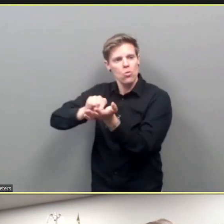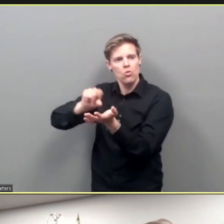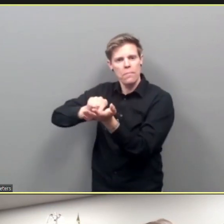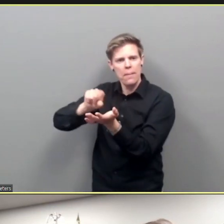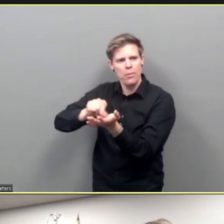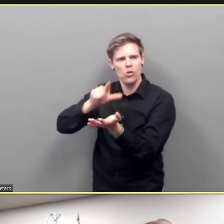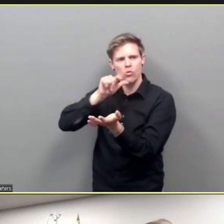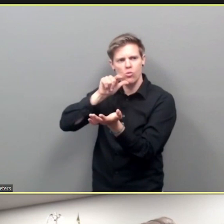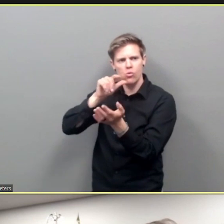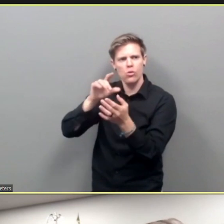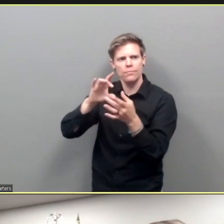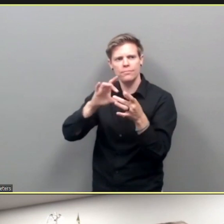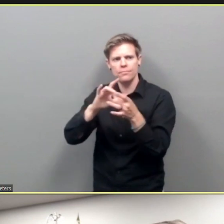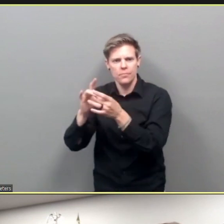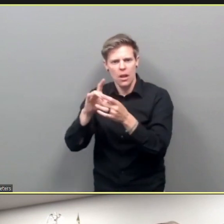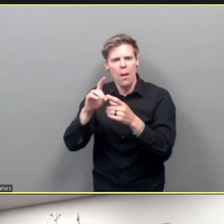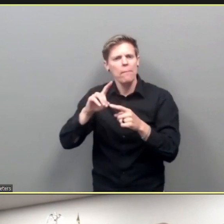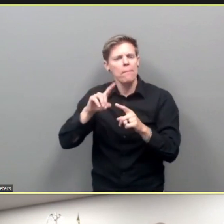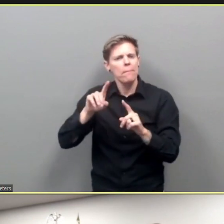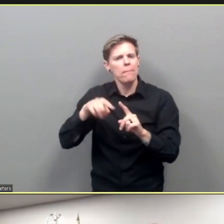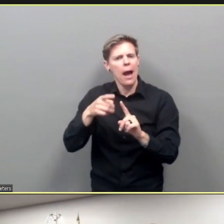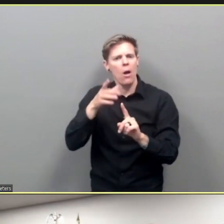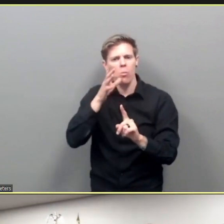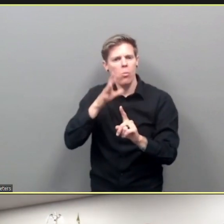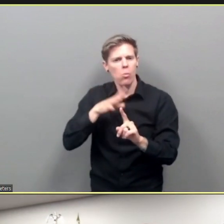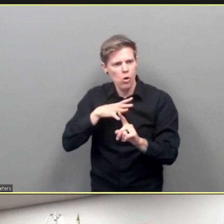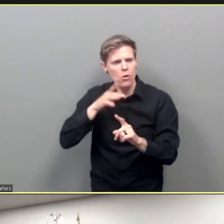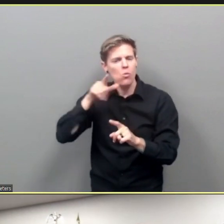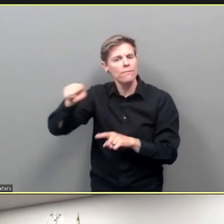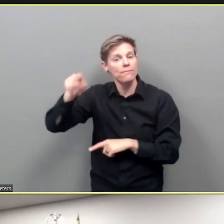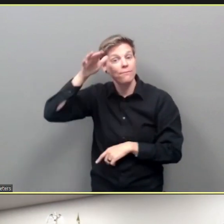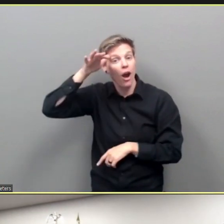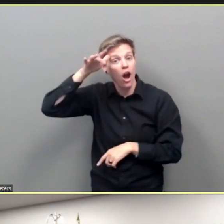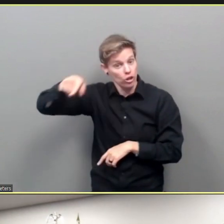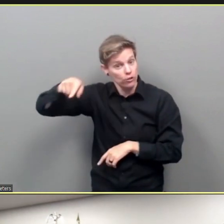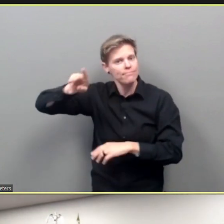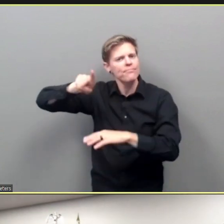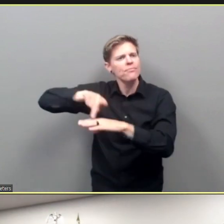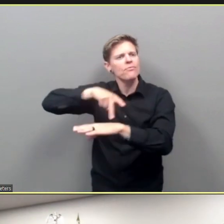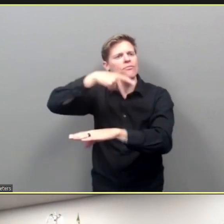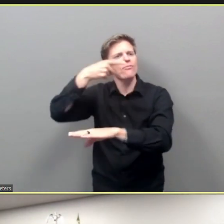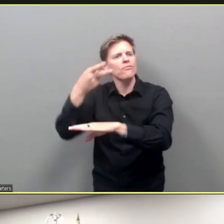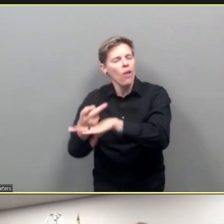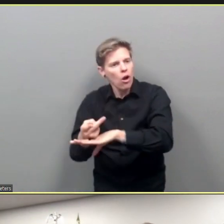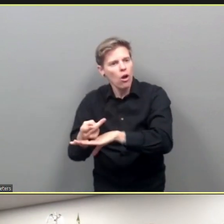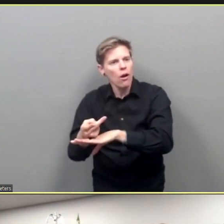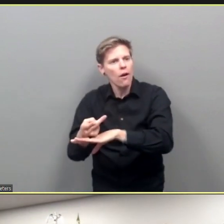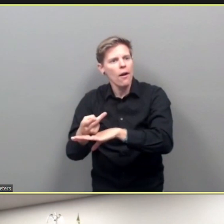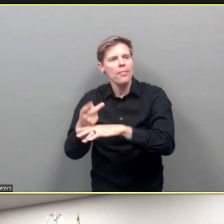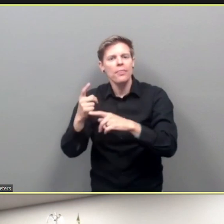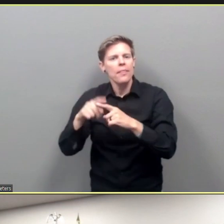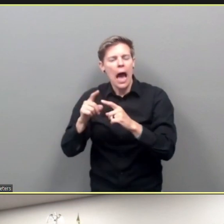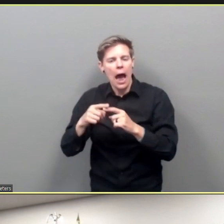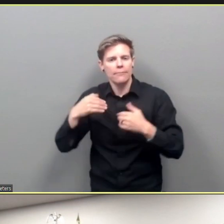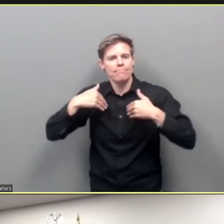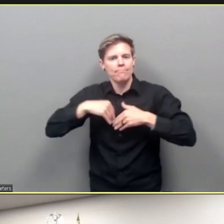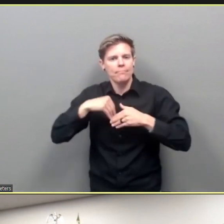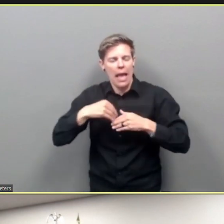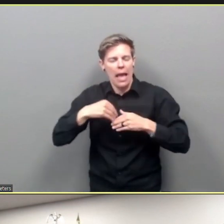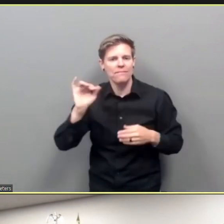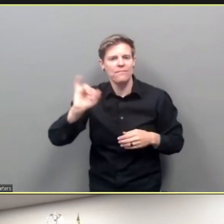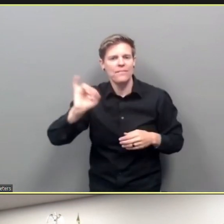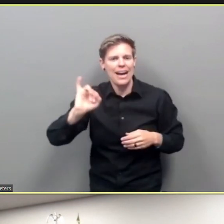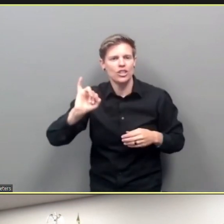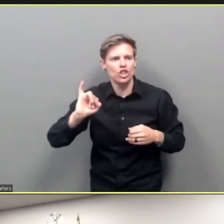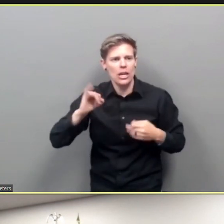father who fell, and he had developed pneumonia, was put in an ICU and